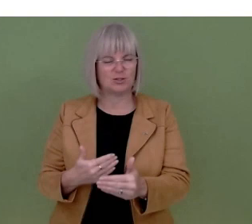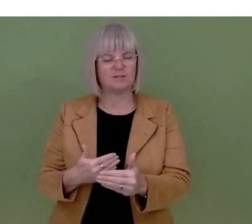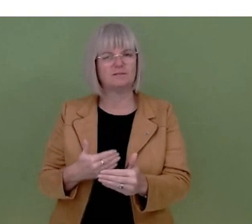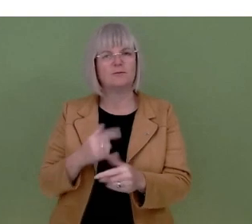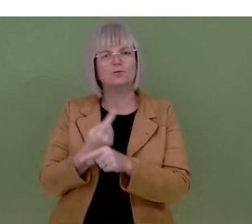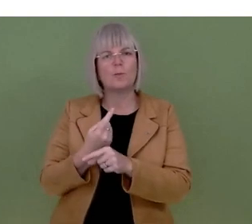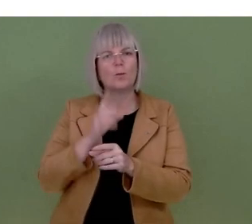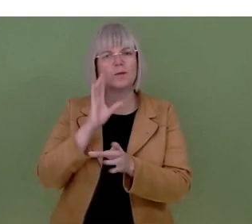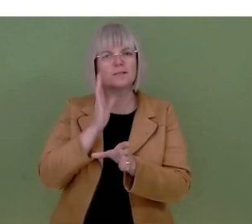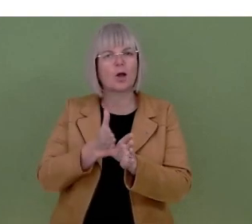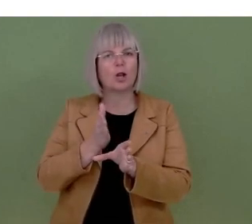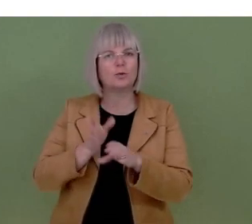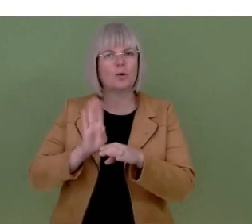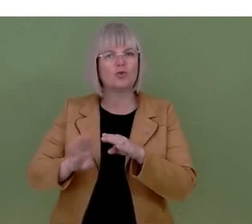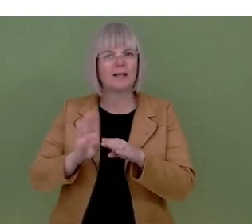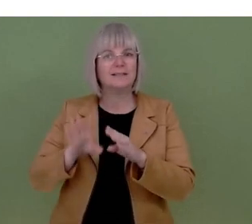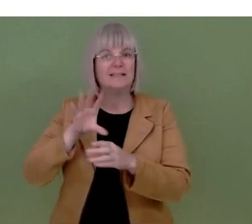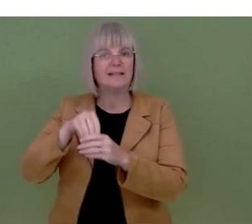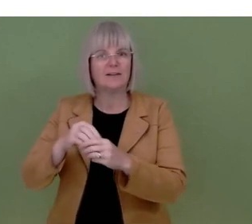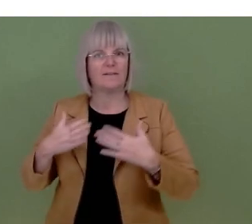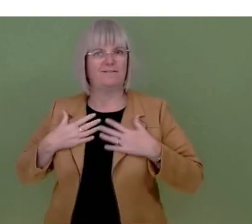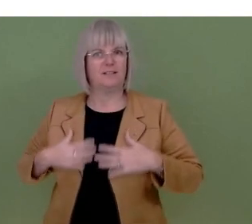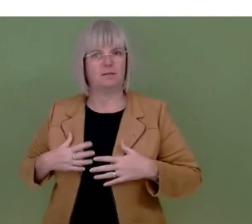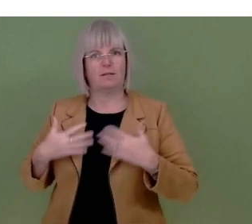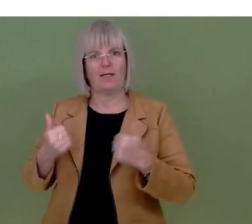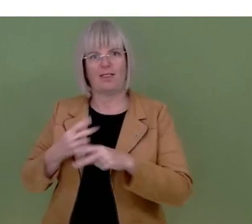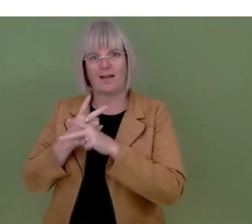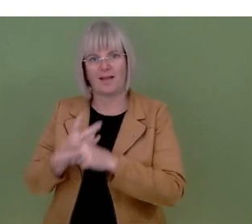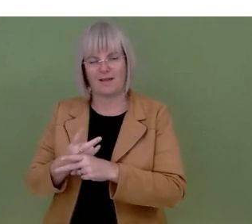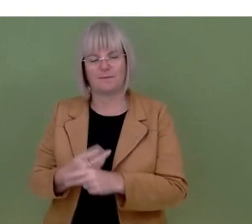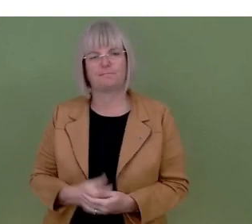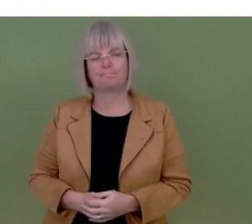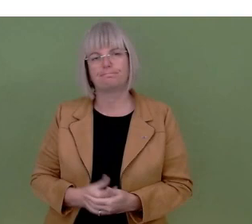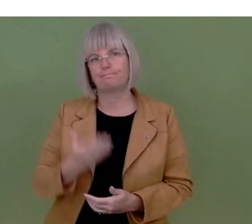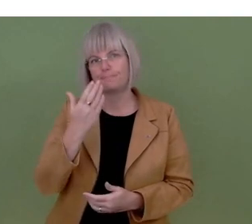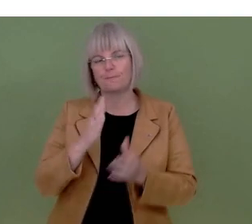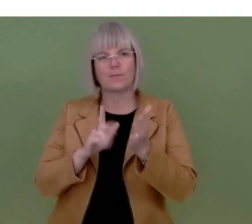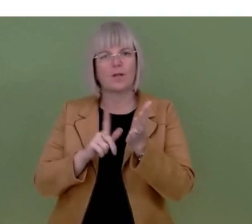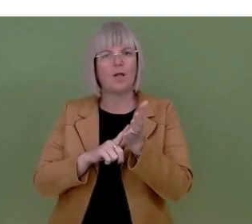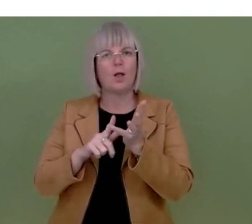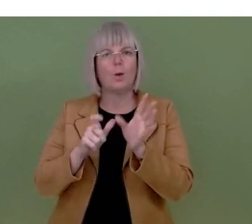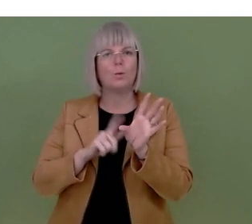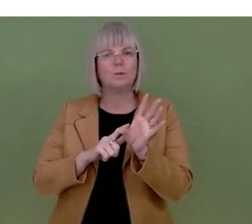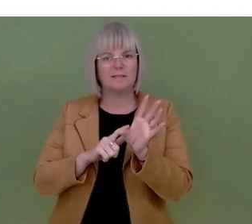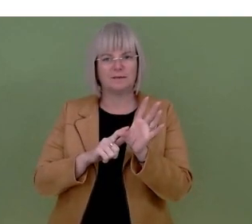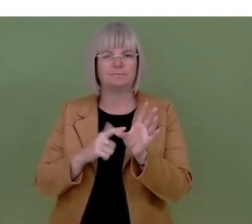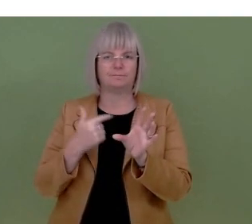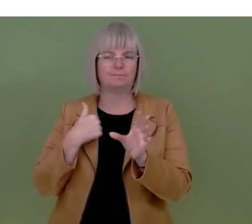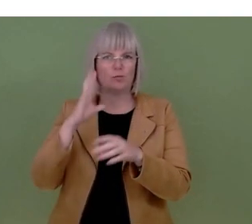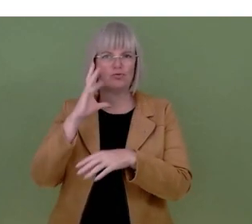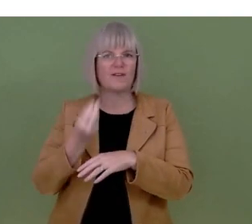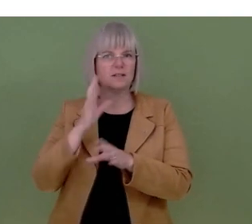physical healthcare. My name is Lucie Byrne-Davis, and I'm a professor of health psychology at the University of